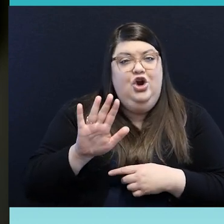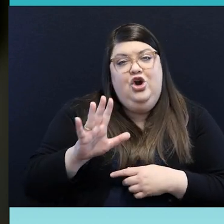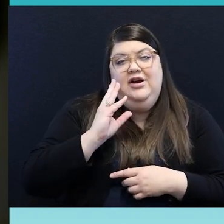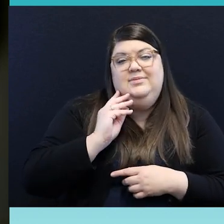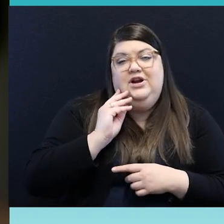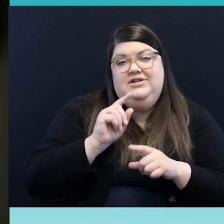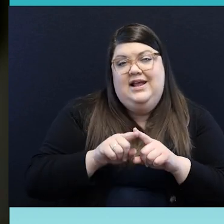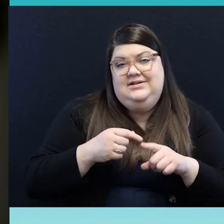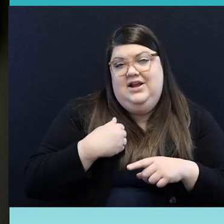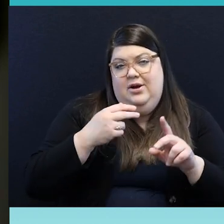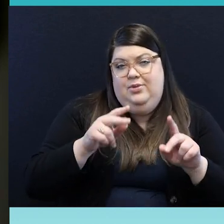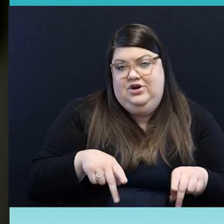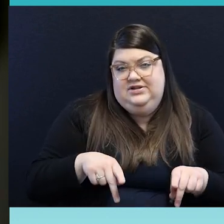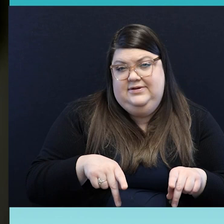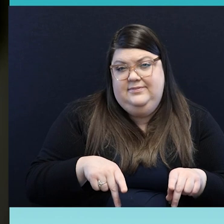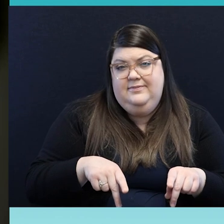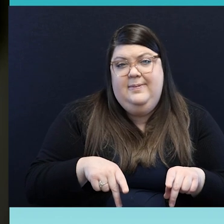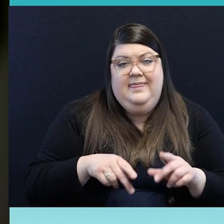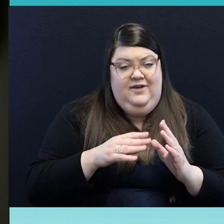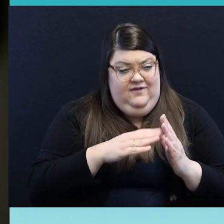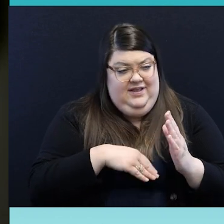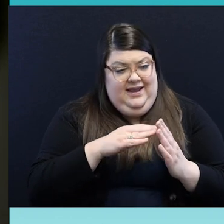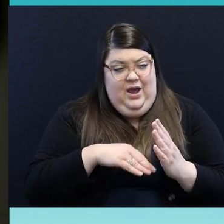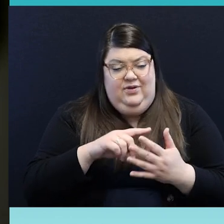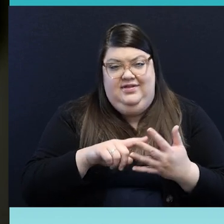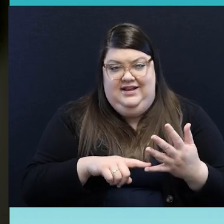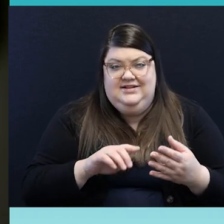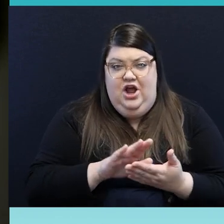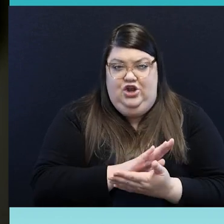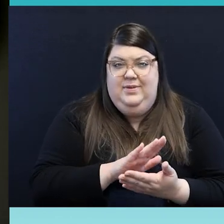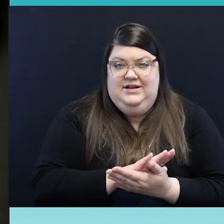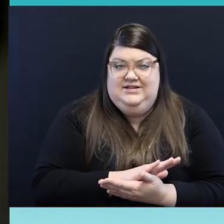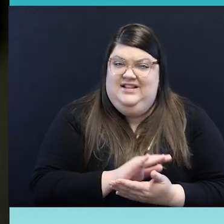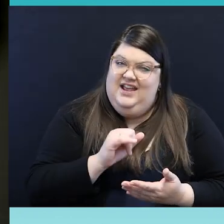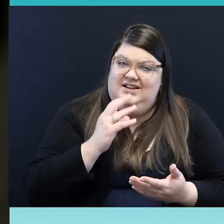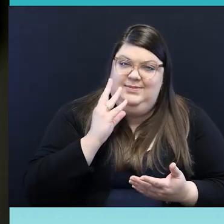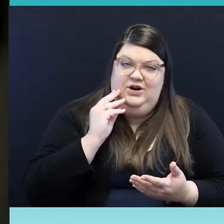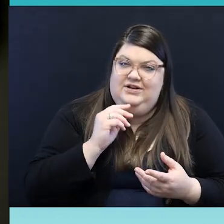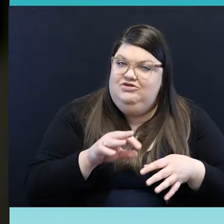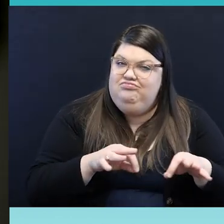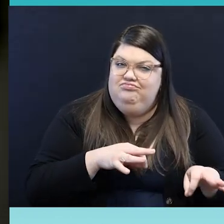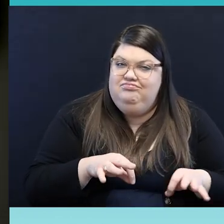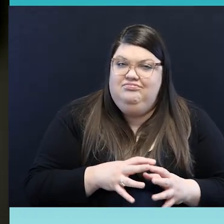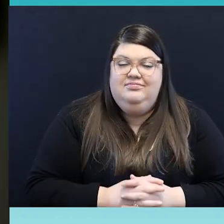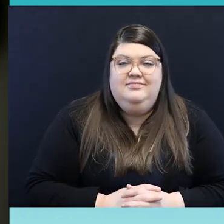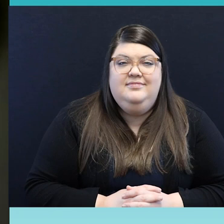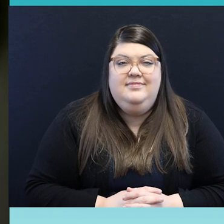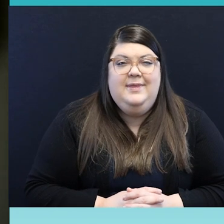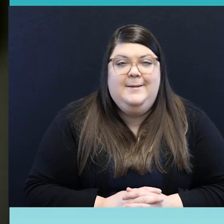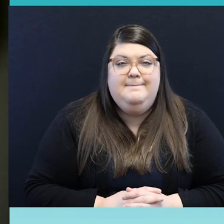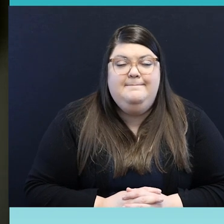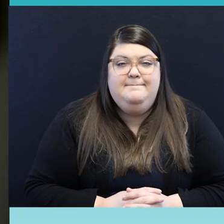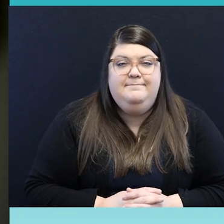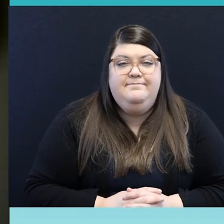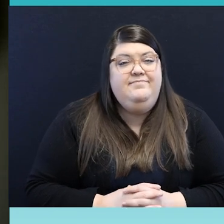her experience as a young person as to completing these documents and that experience. So there's many different types of